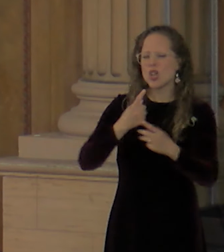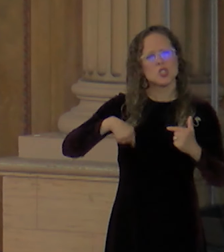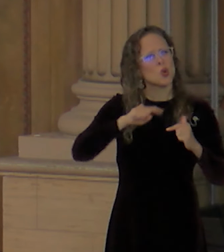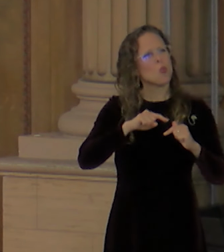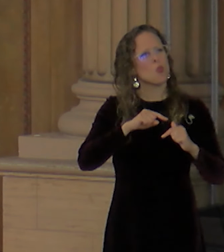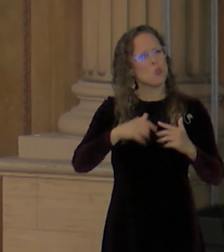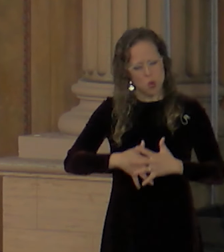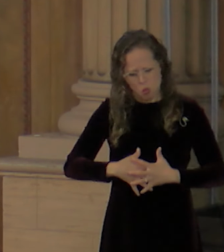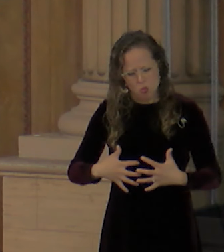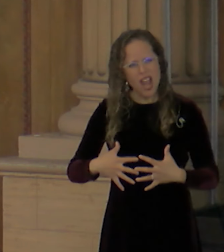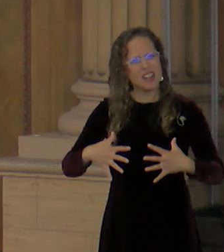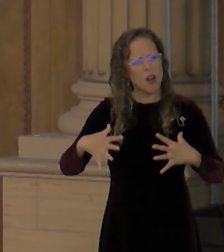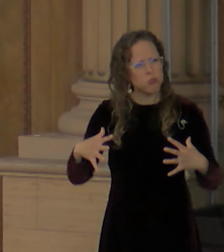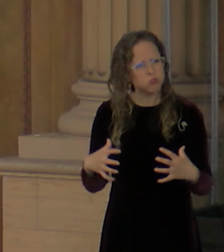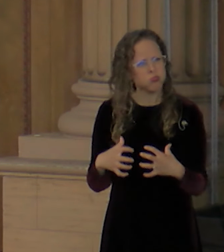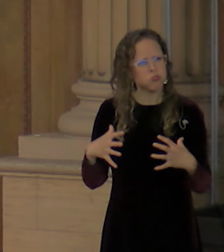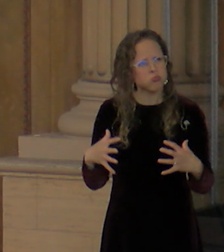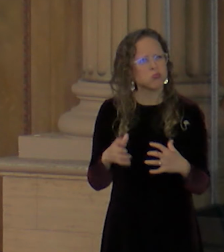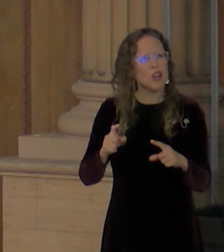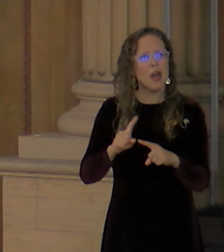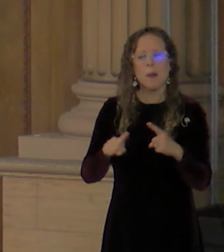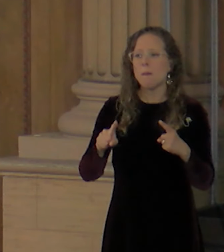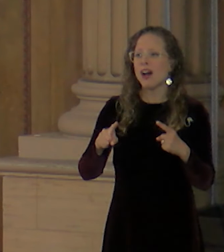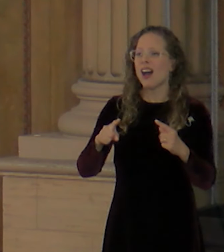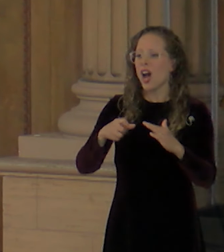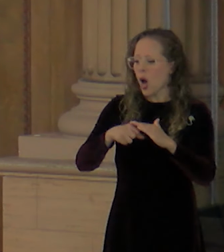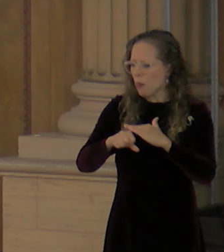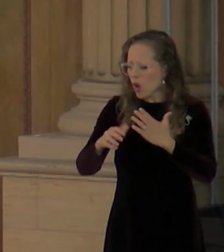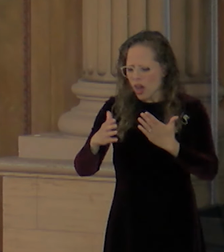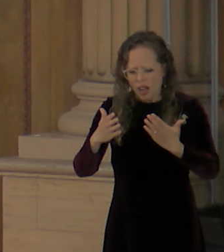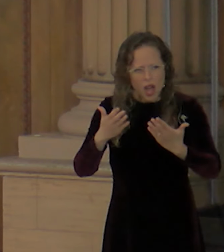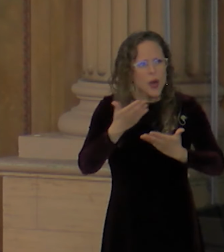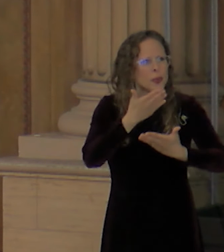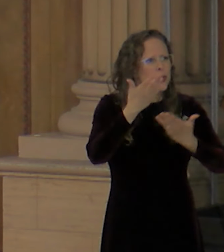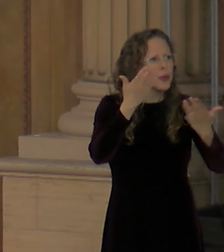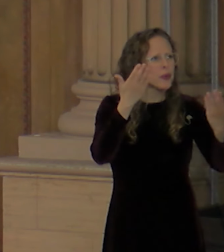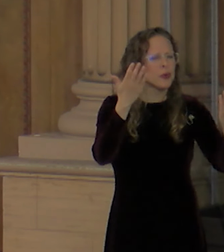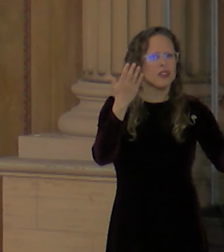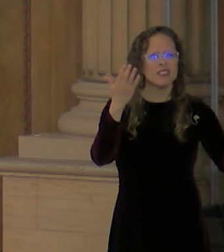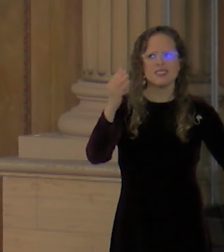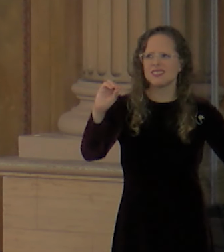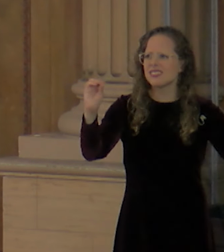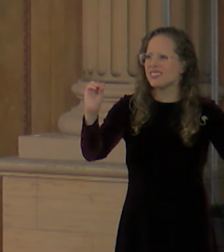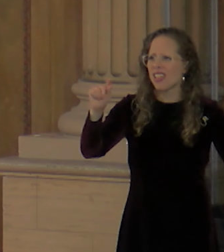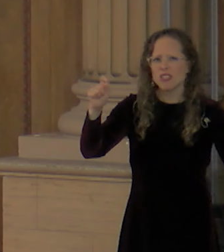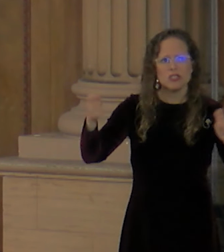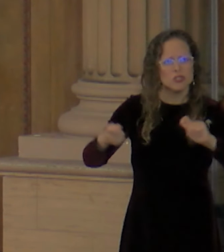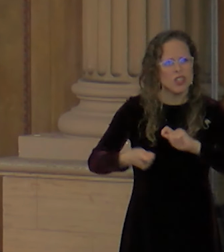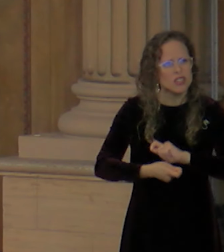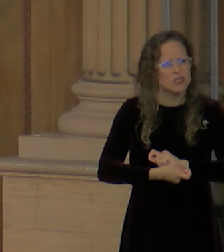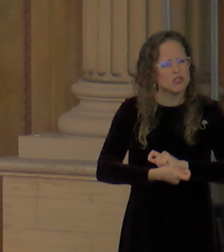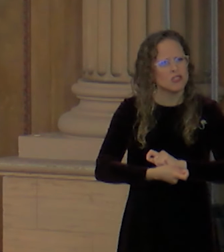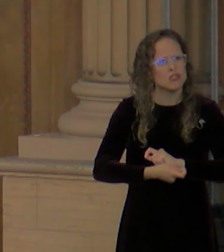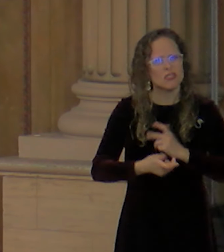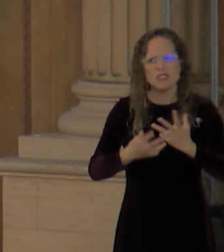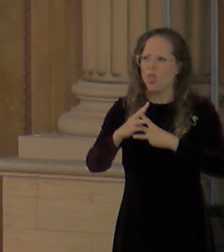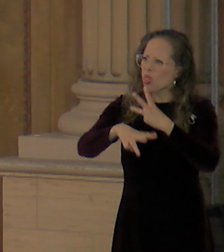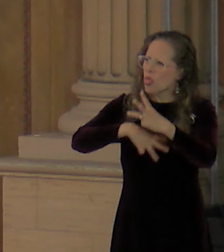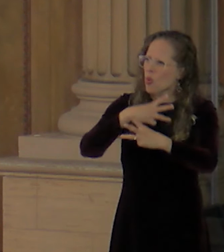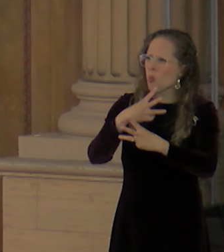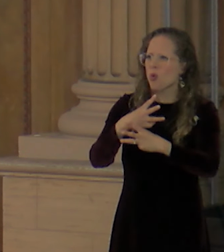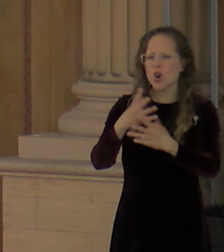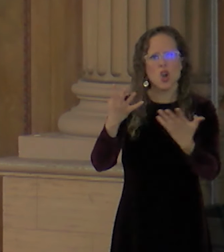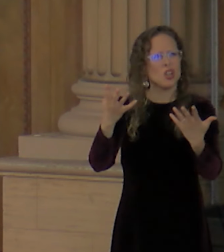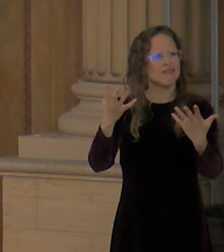writhed, but we've given birth to wind. We've accomplished no deliverance in the earth, and the inhabitants of the world have